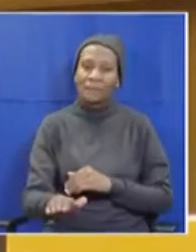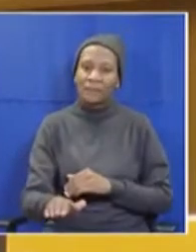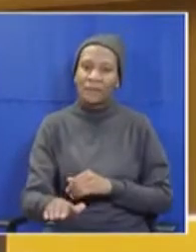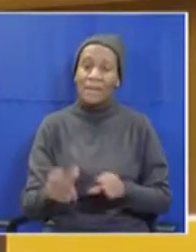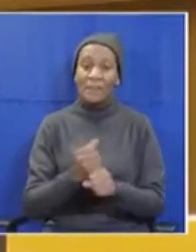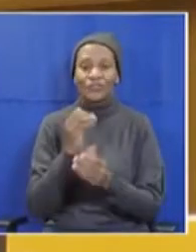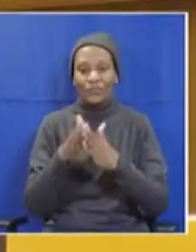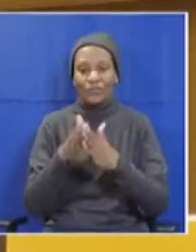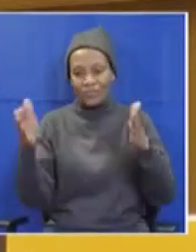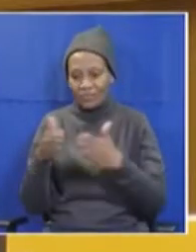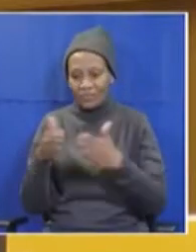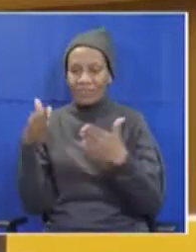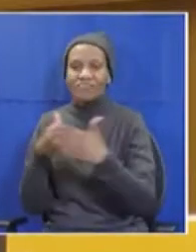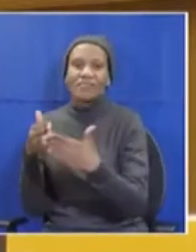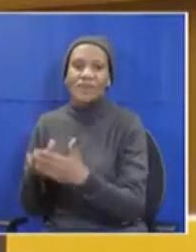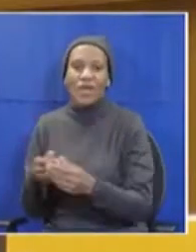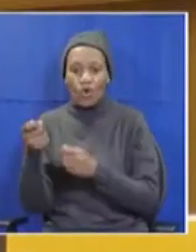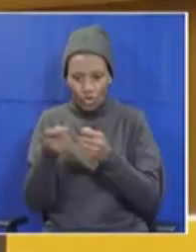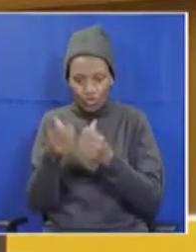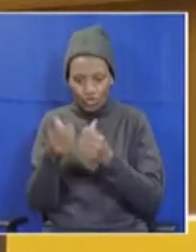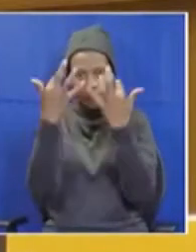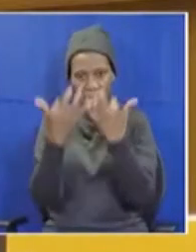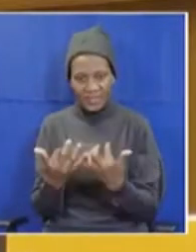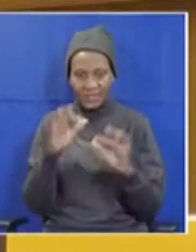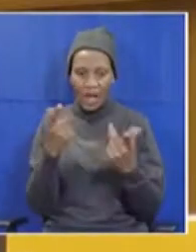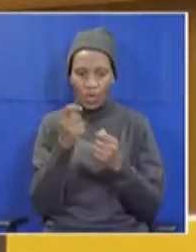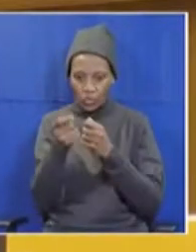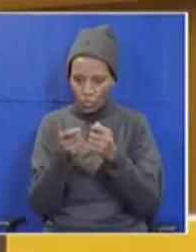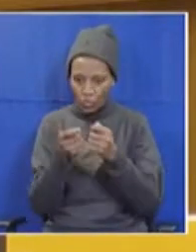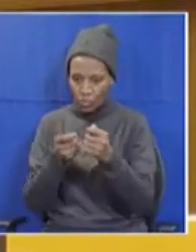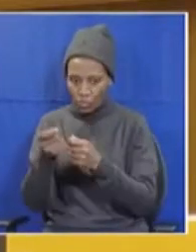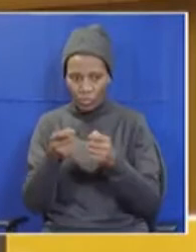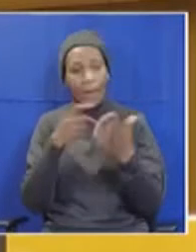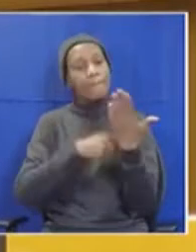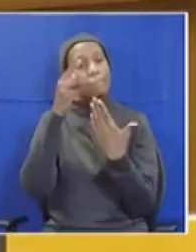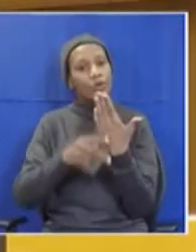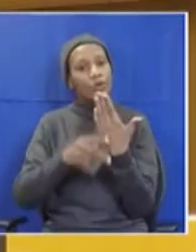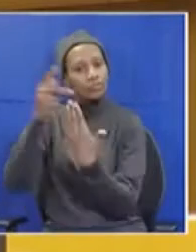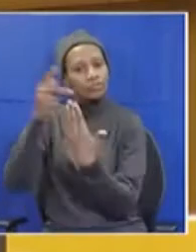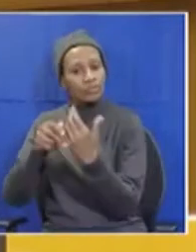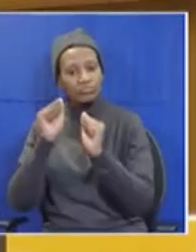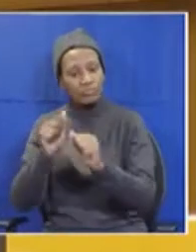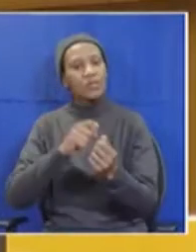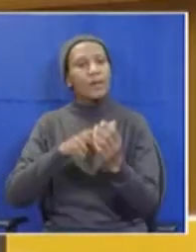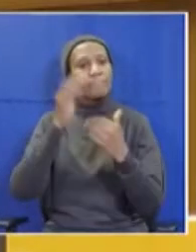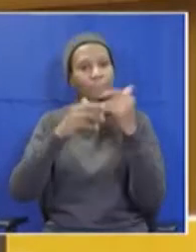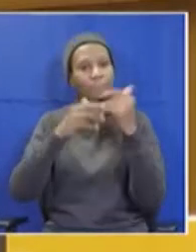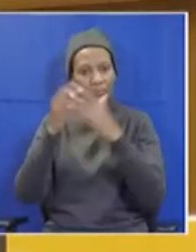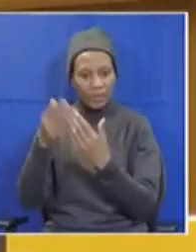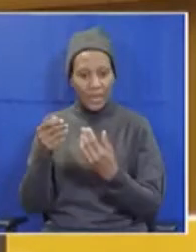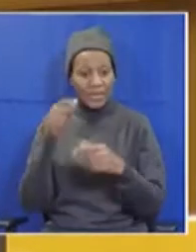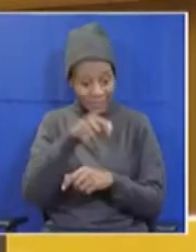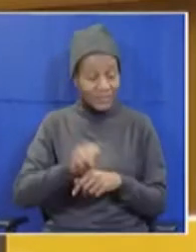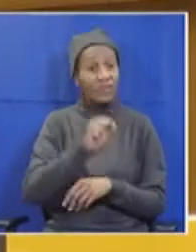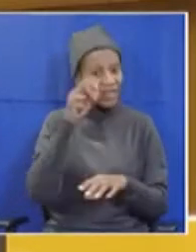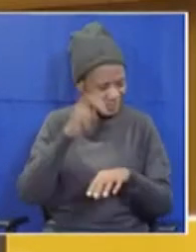backlog and underspending on critical infrastructure projects that South Africa urgently